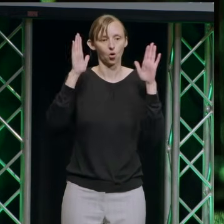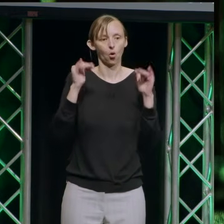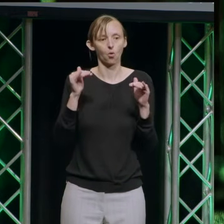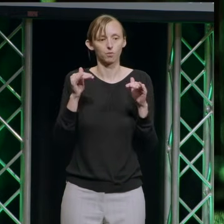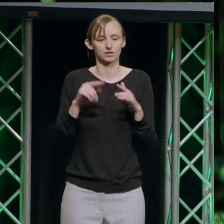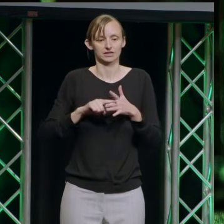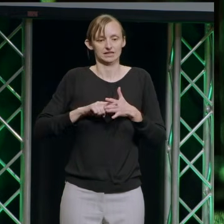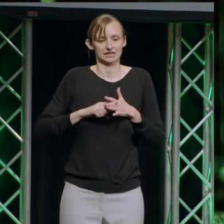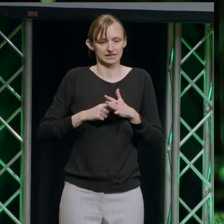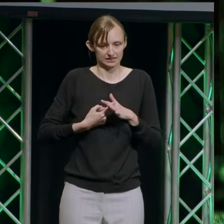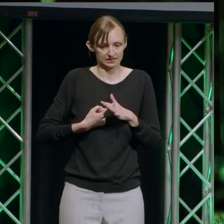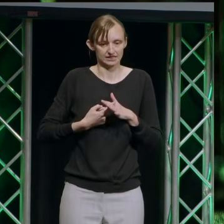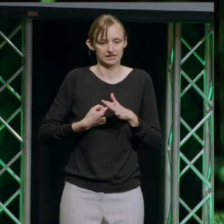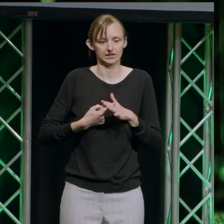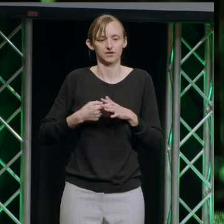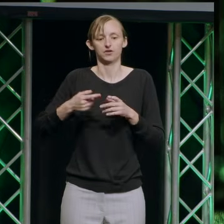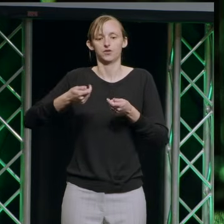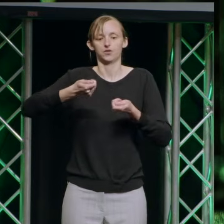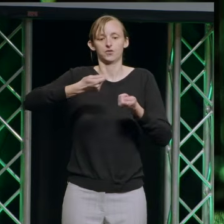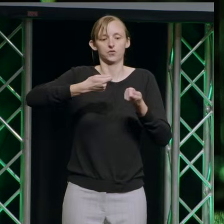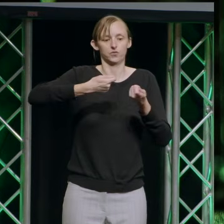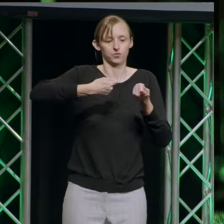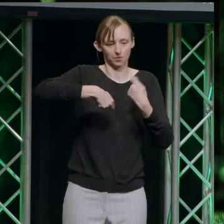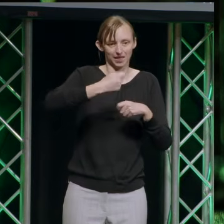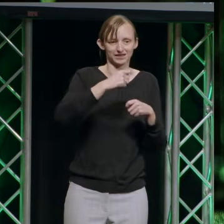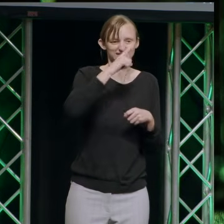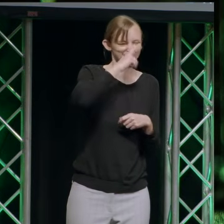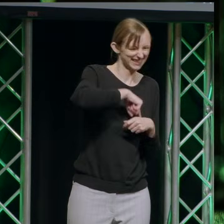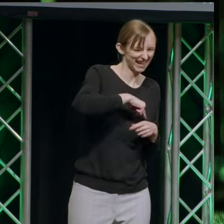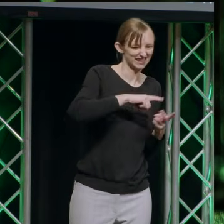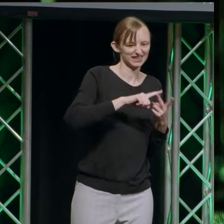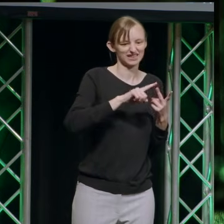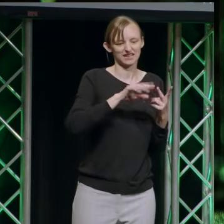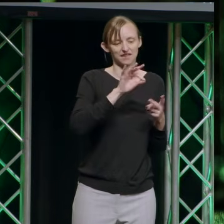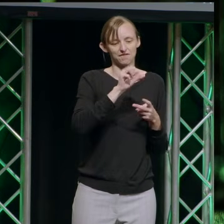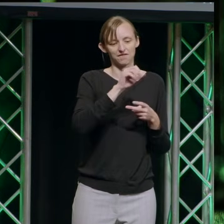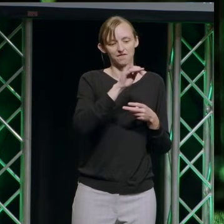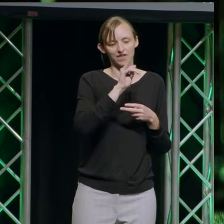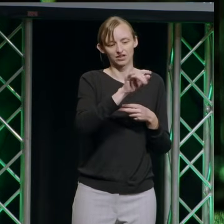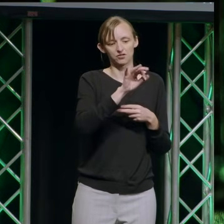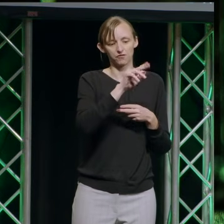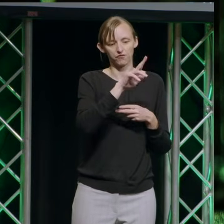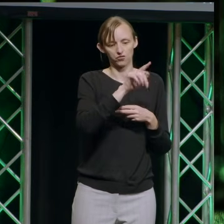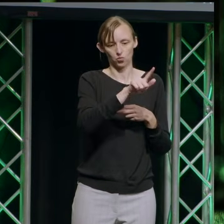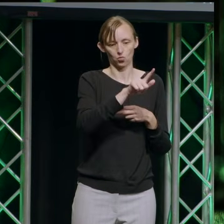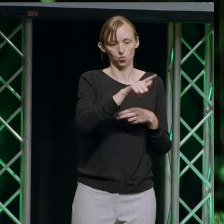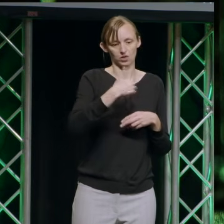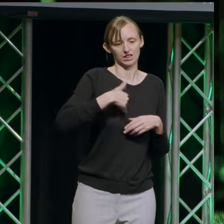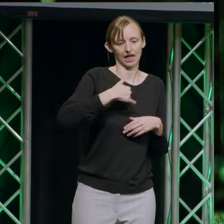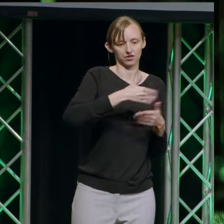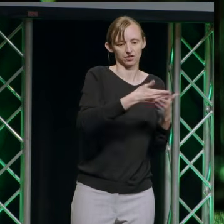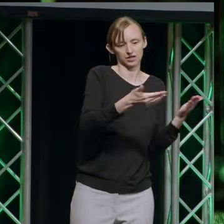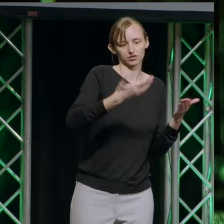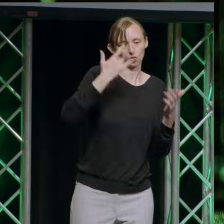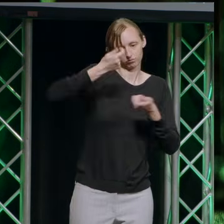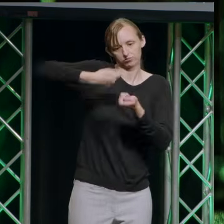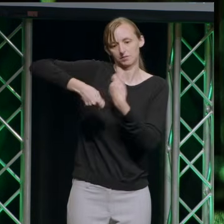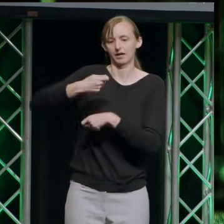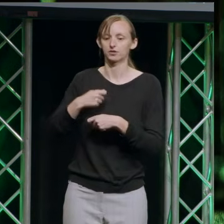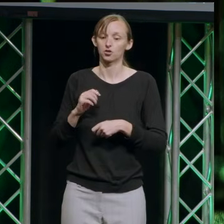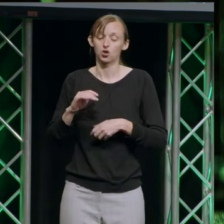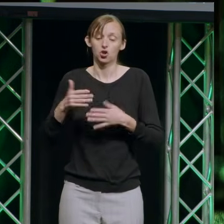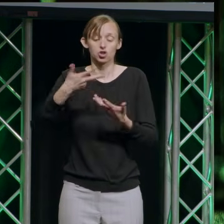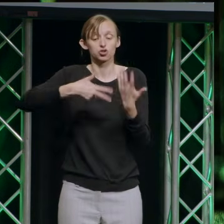initially start to replace the synthetic and fossil fuel-based leather material. In terms of the social impact of our